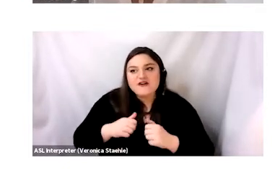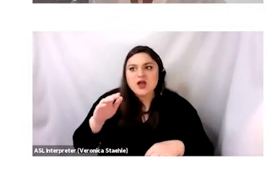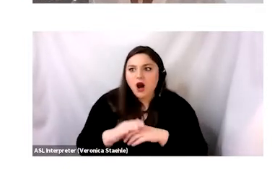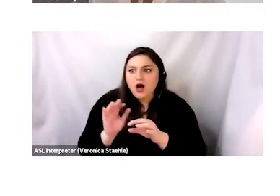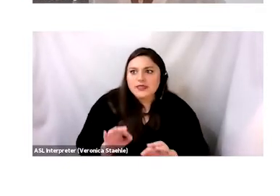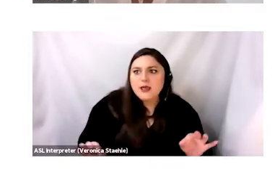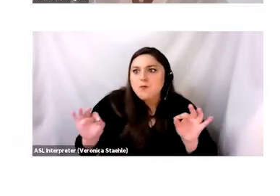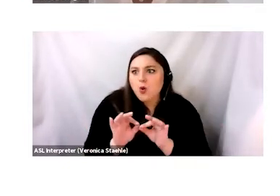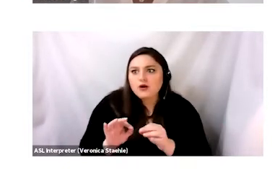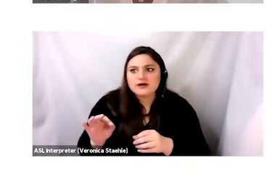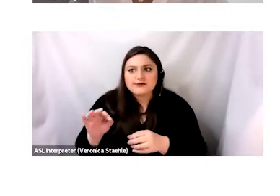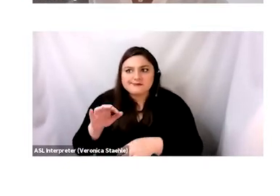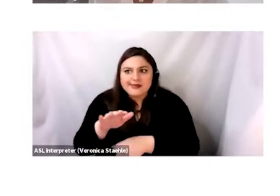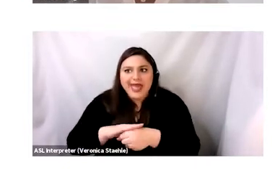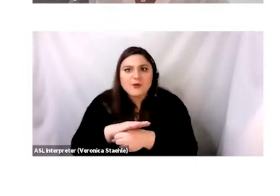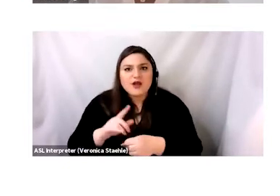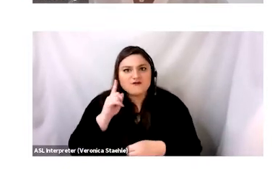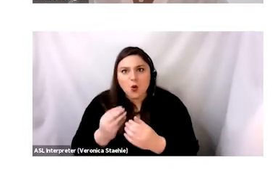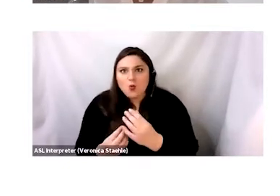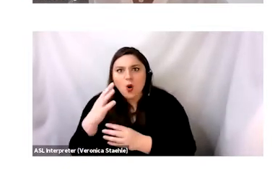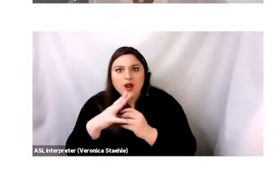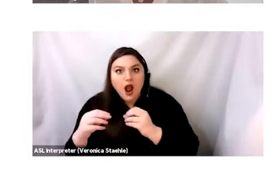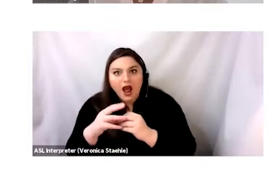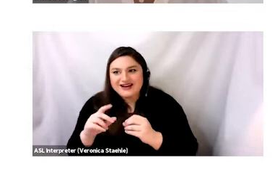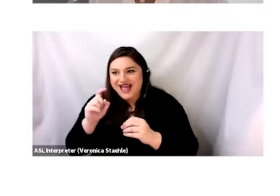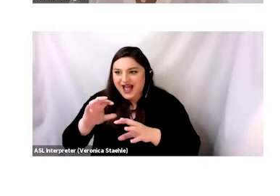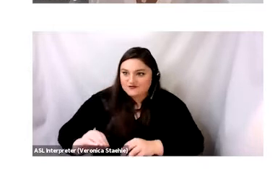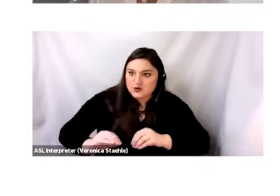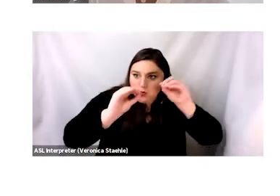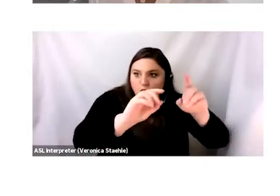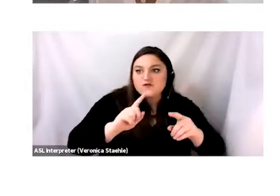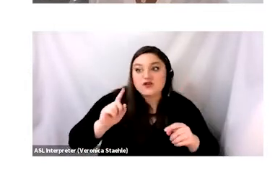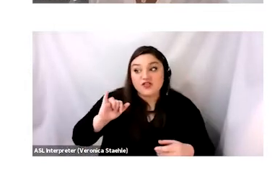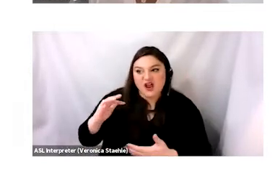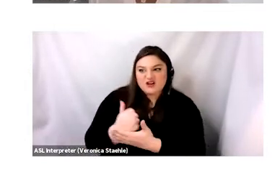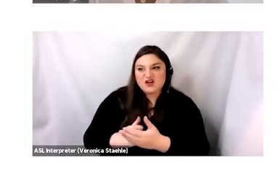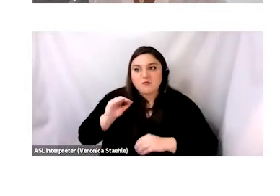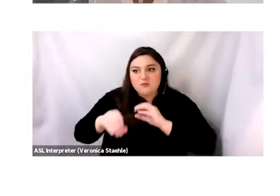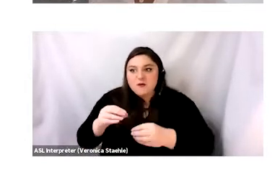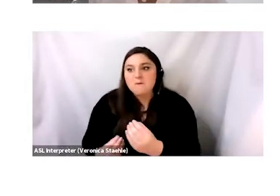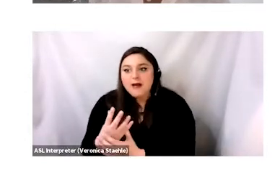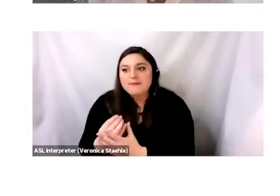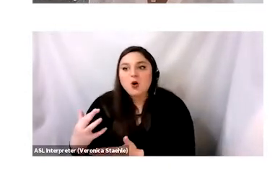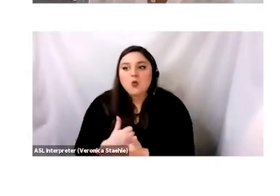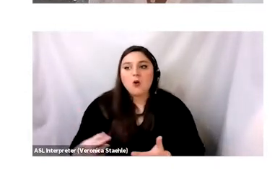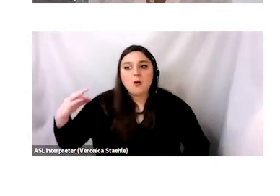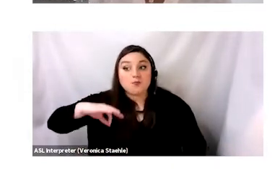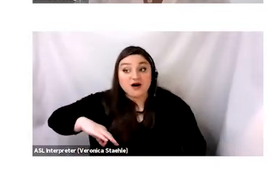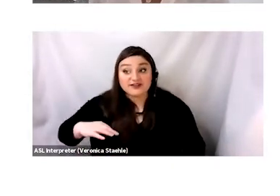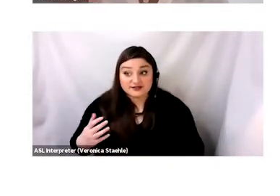lands and raise cotton. And this led to one of the greatest periods in economic expansion and profitability in American